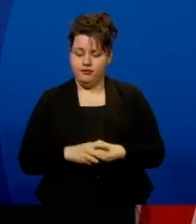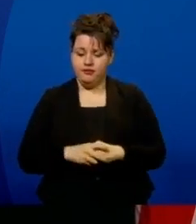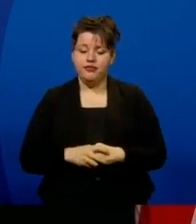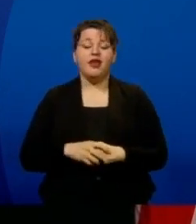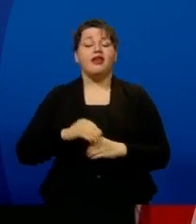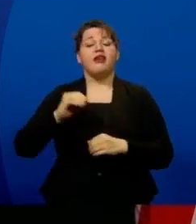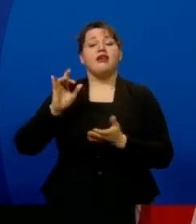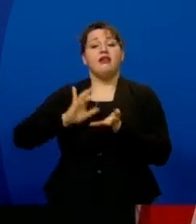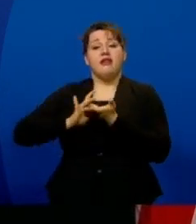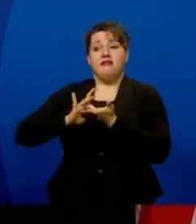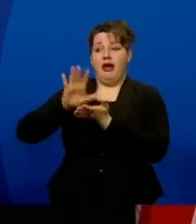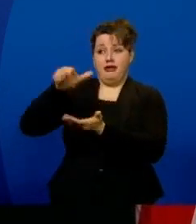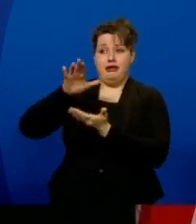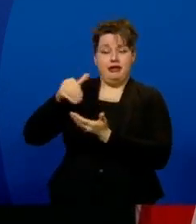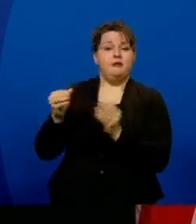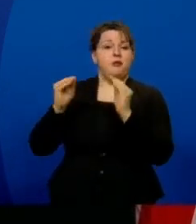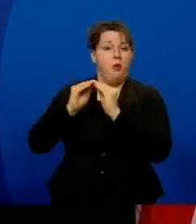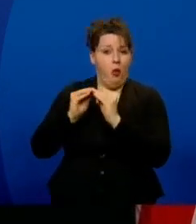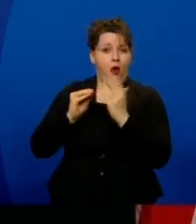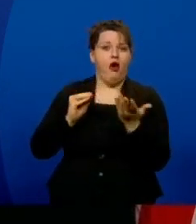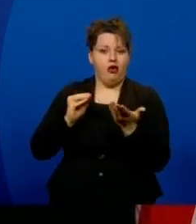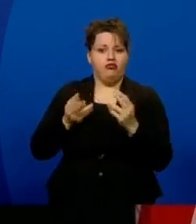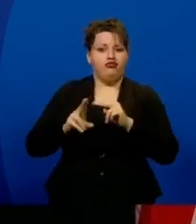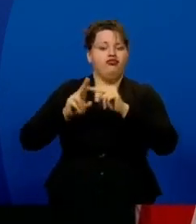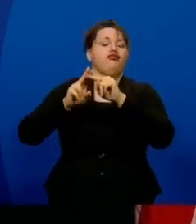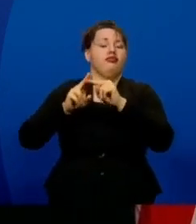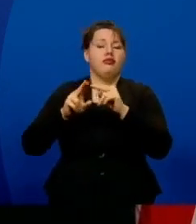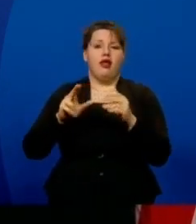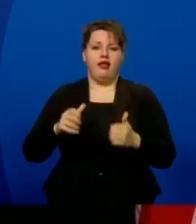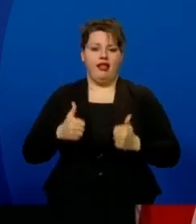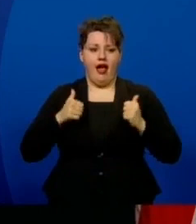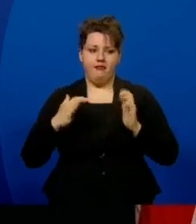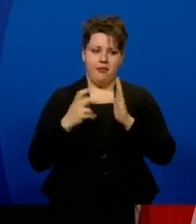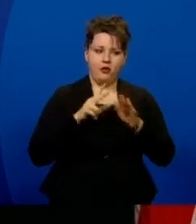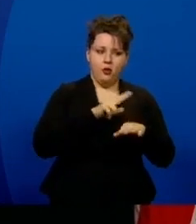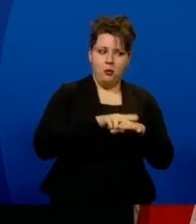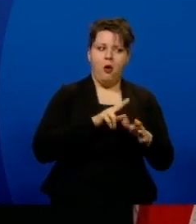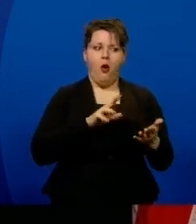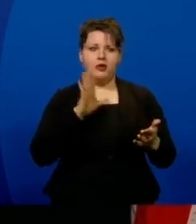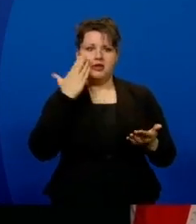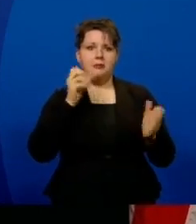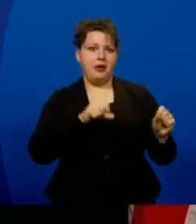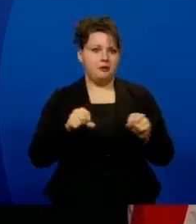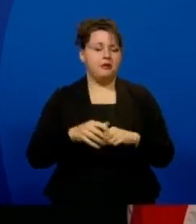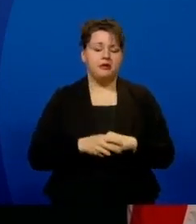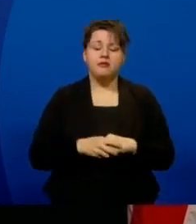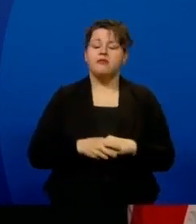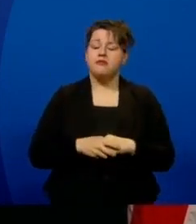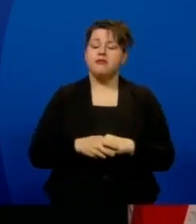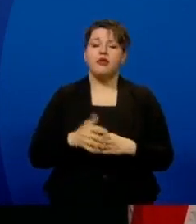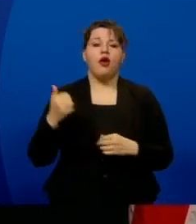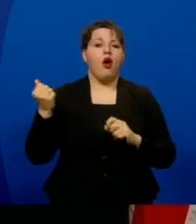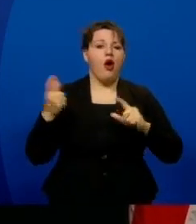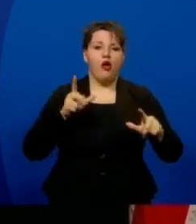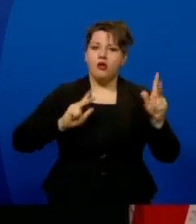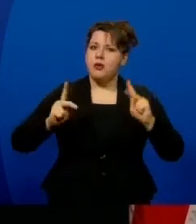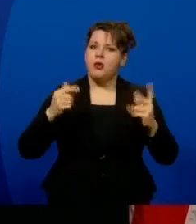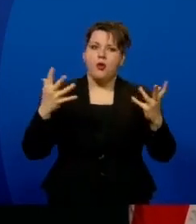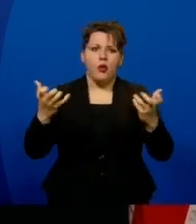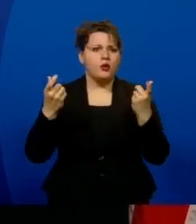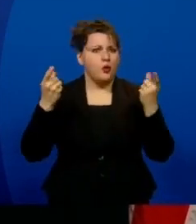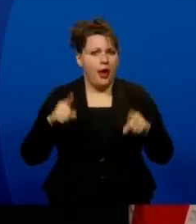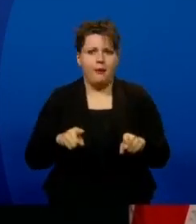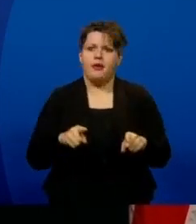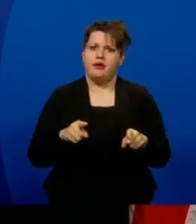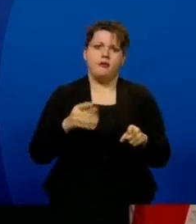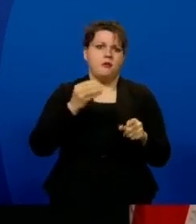vaccine supply increases, getting life back to normal finally becomes possible. It's something that we've all wanted to happen sooner rather